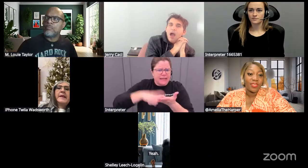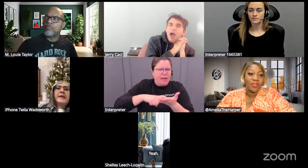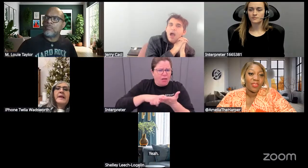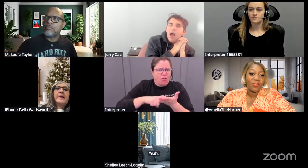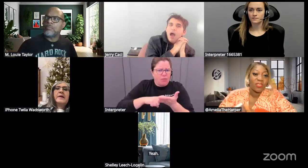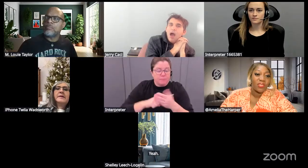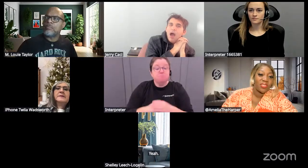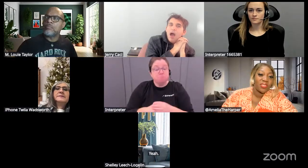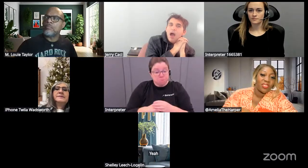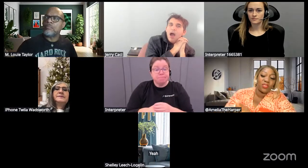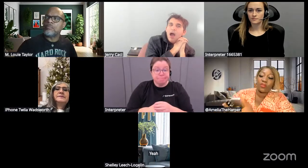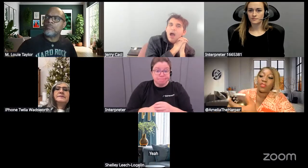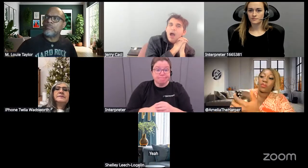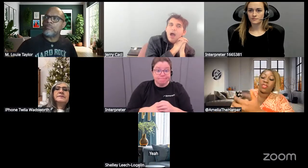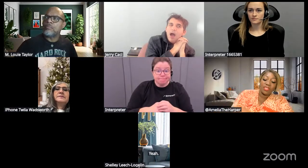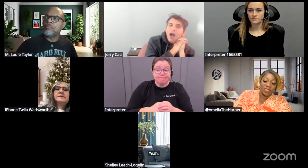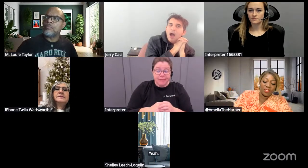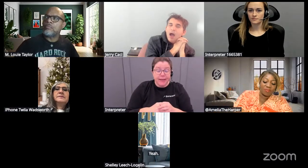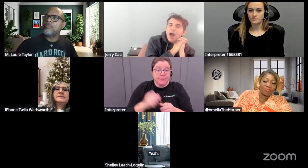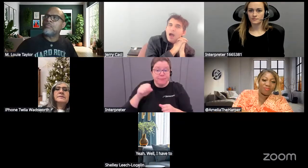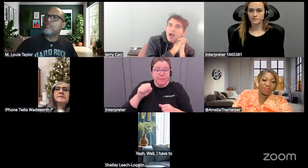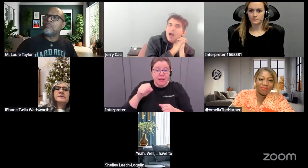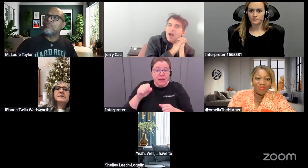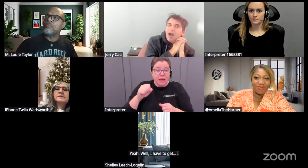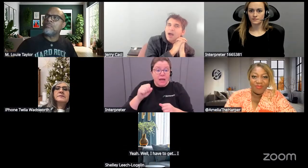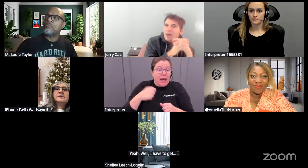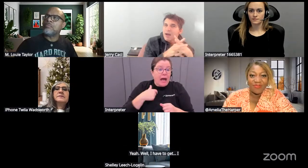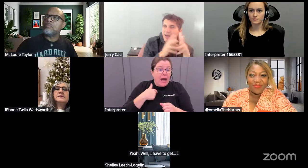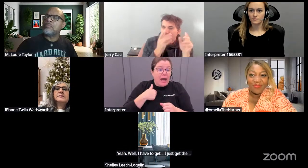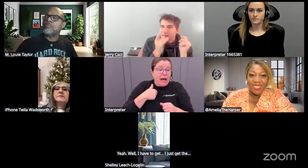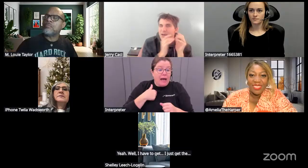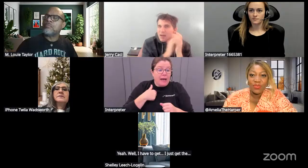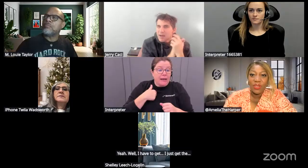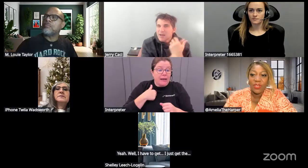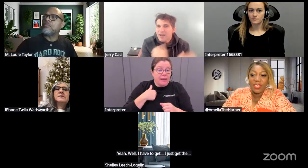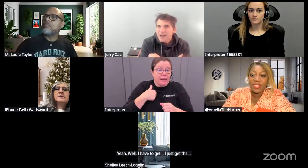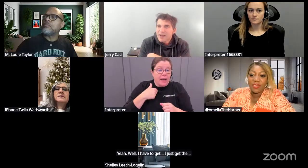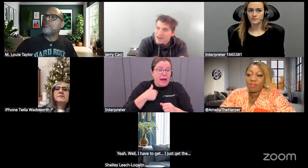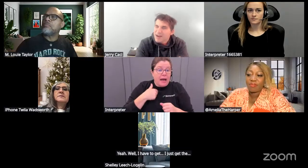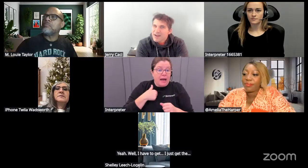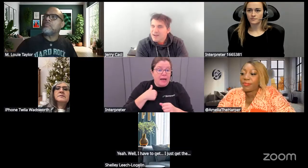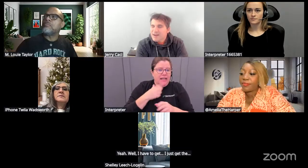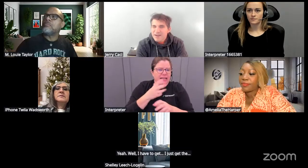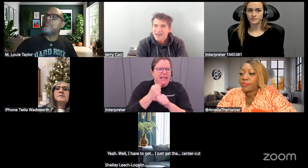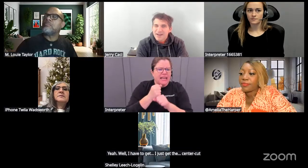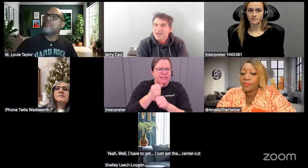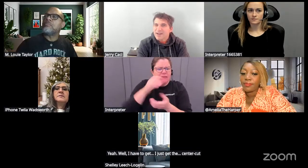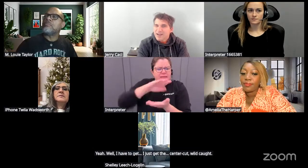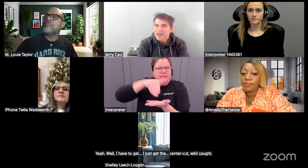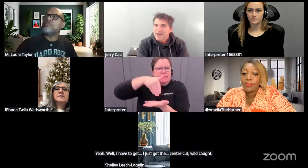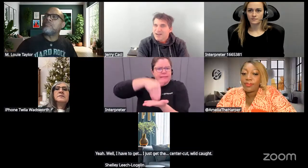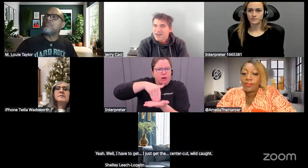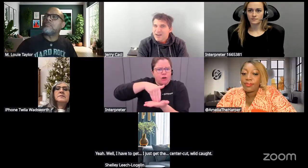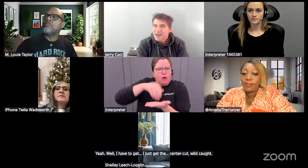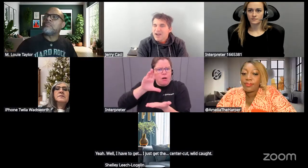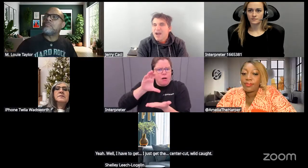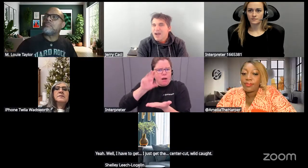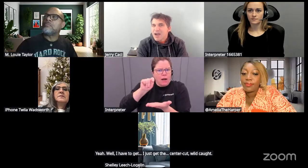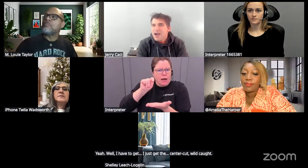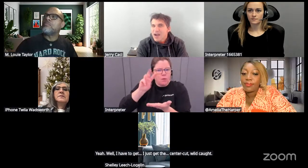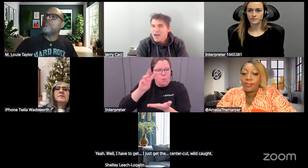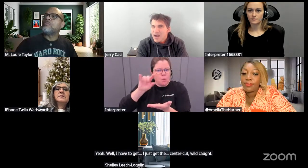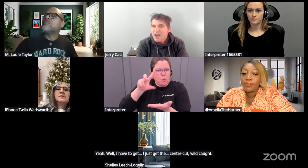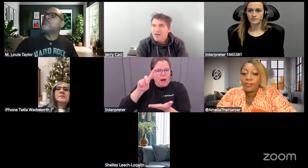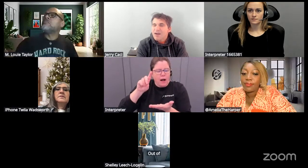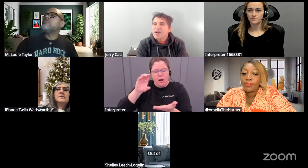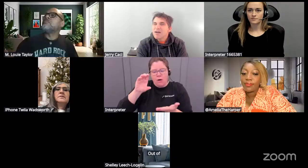yeah. Well, I just get the center cut wild caught out of